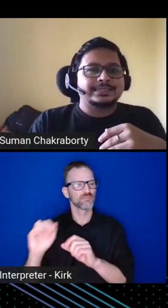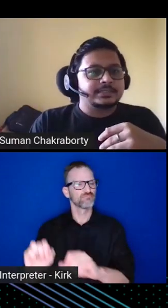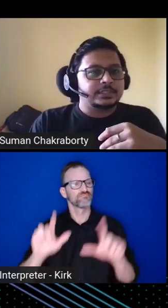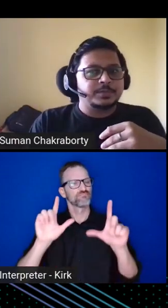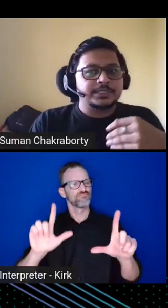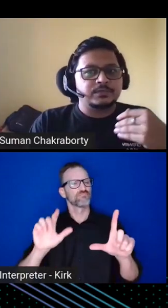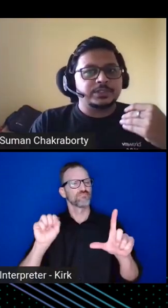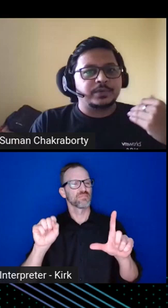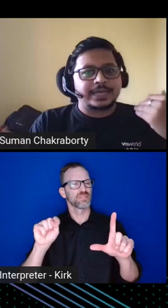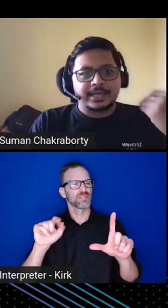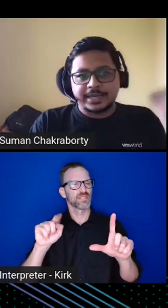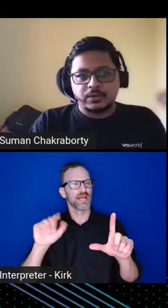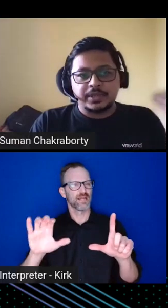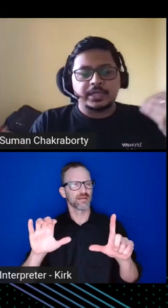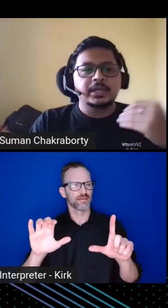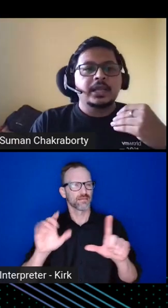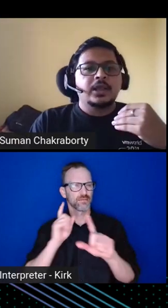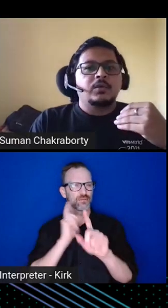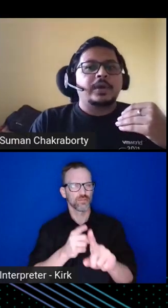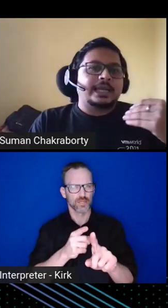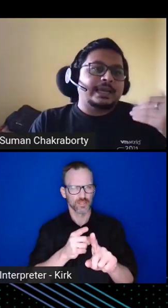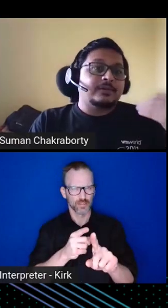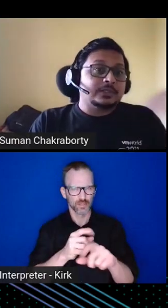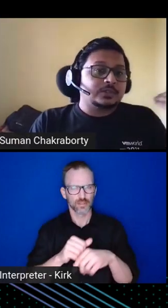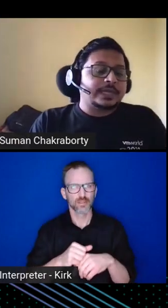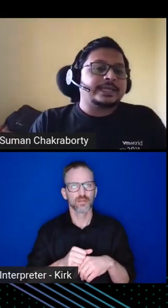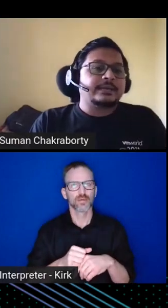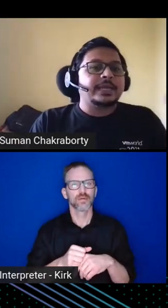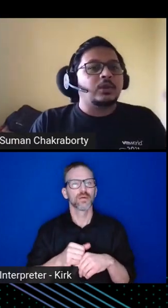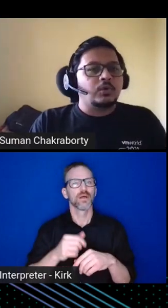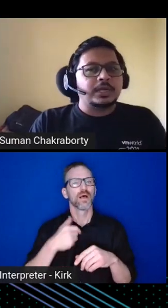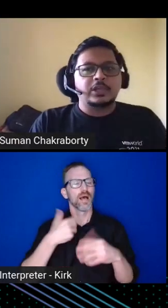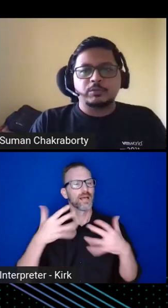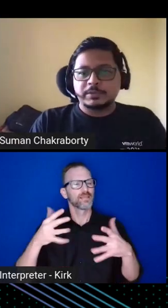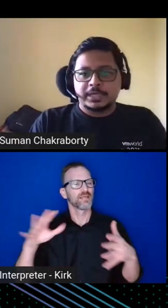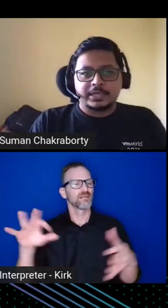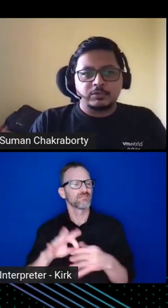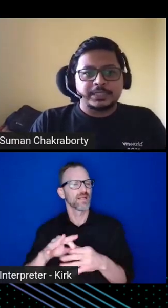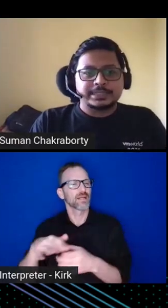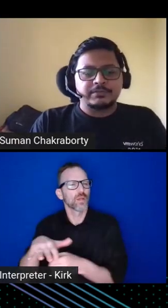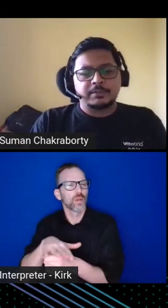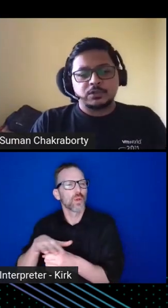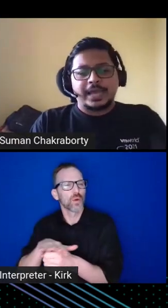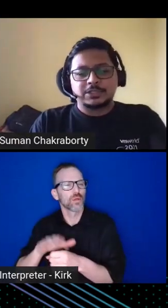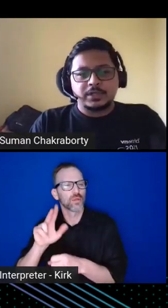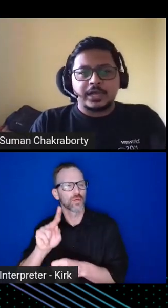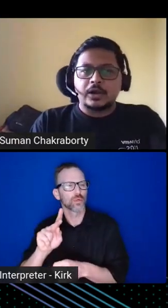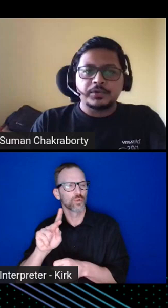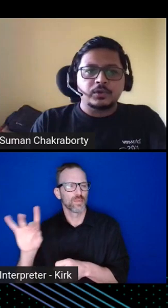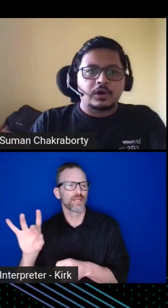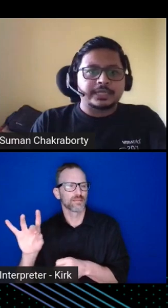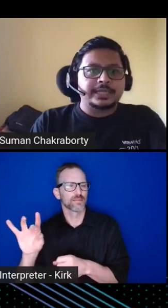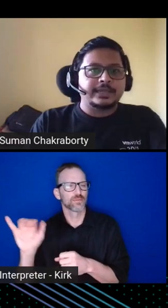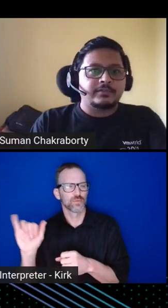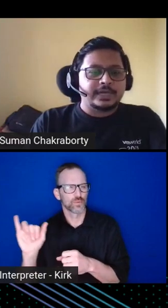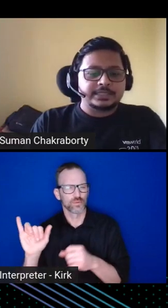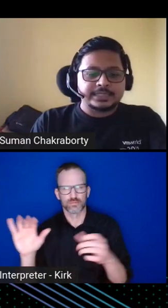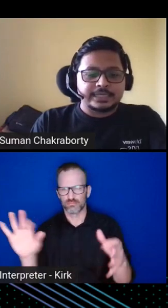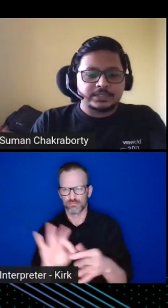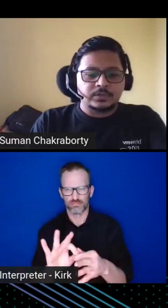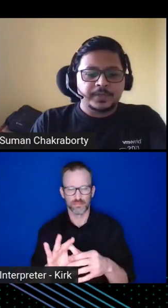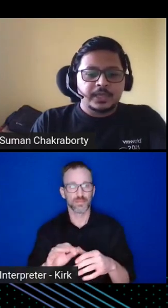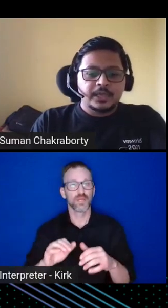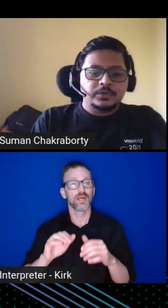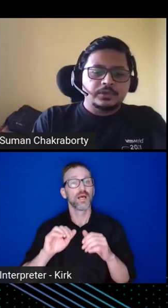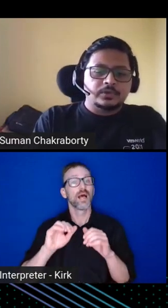then SSH based, which you can connect to here. While I have also connected my local Kubernetes environment. So actually how you authenticate via the